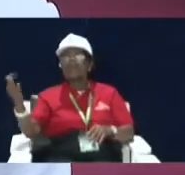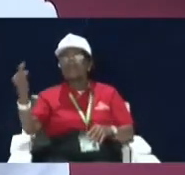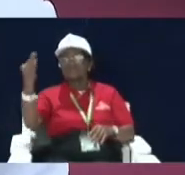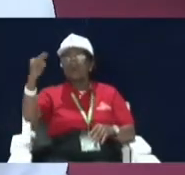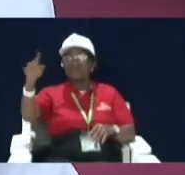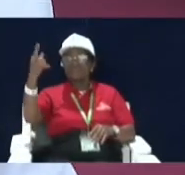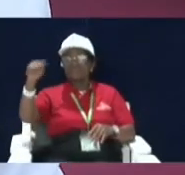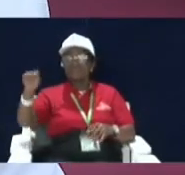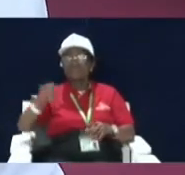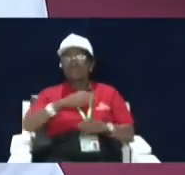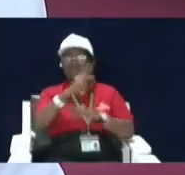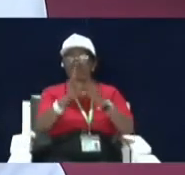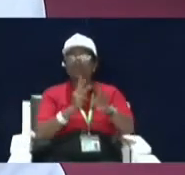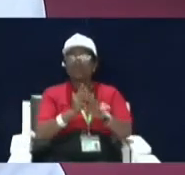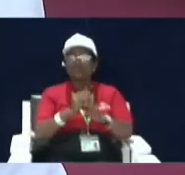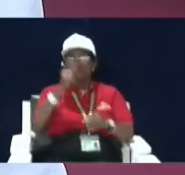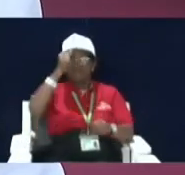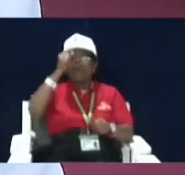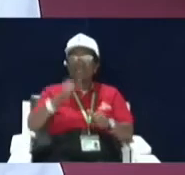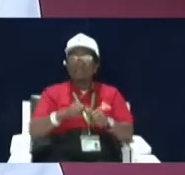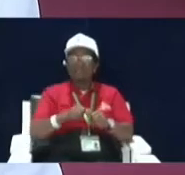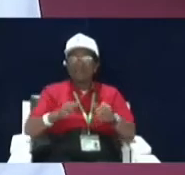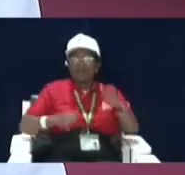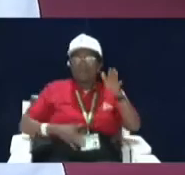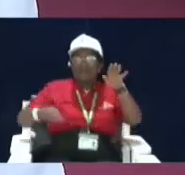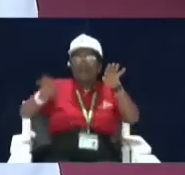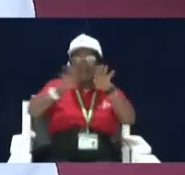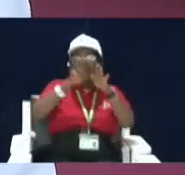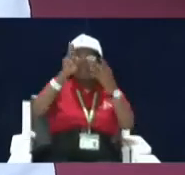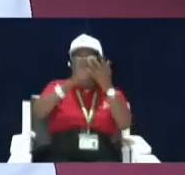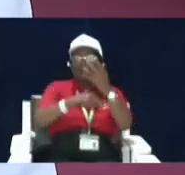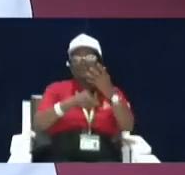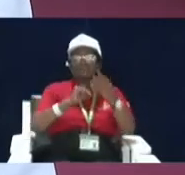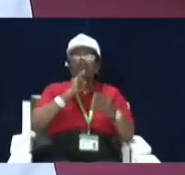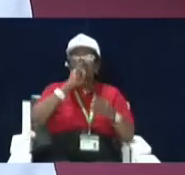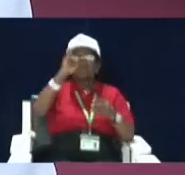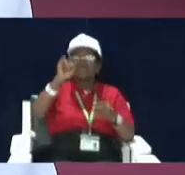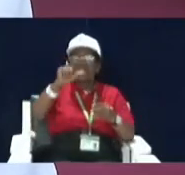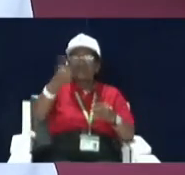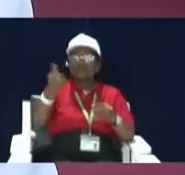Remember, barrenness is another word for fruitless efforts.